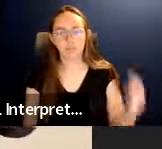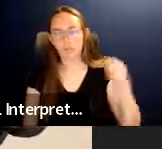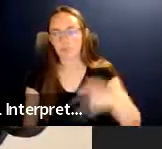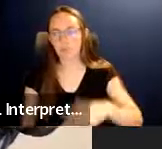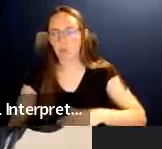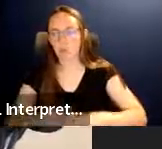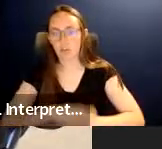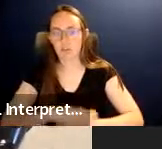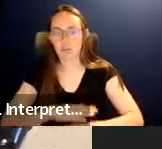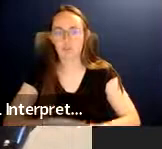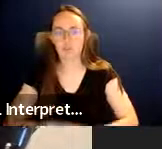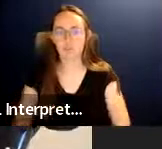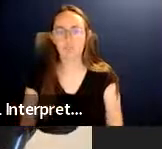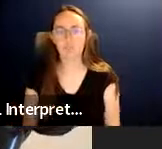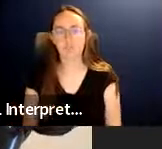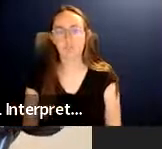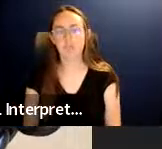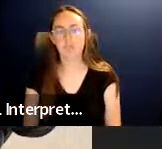And